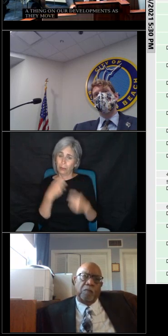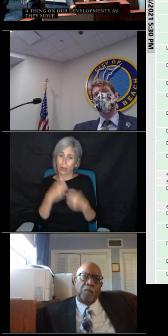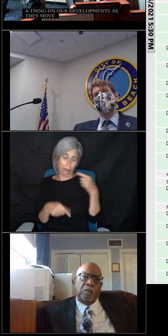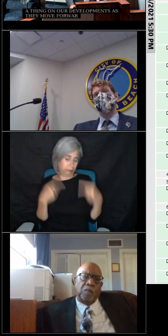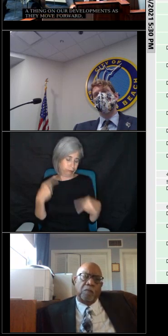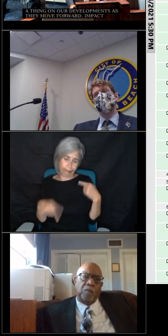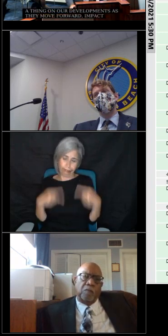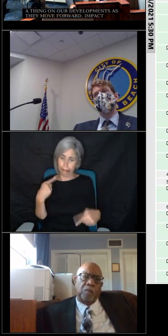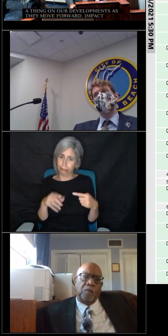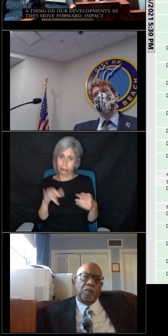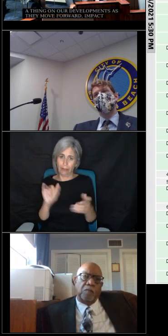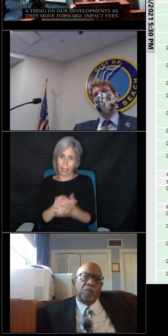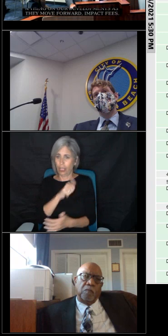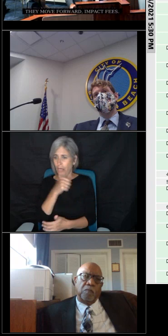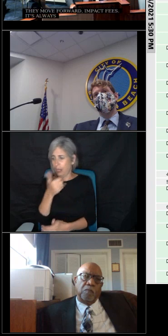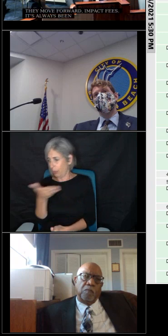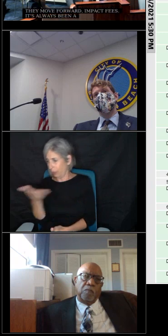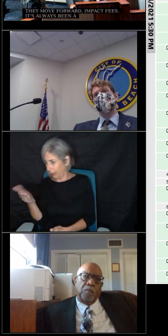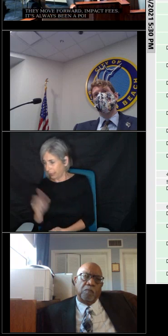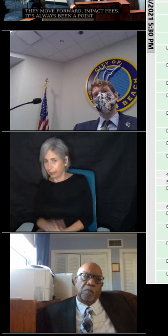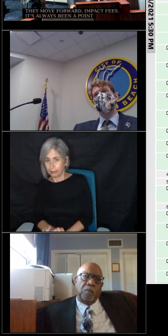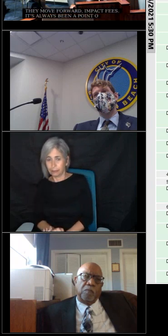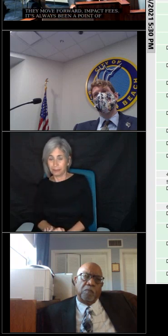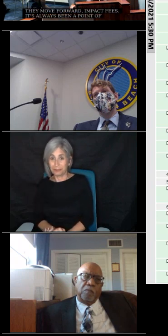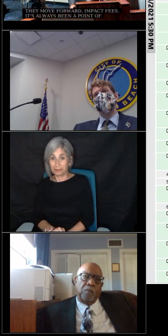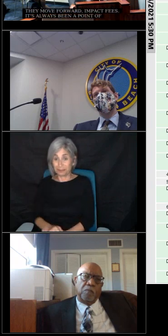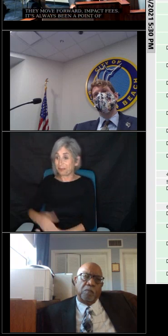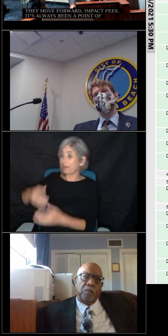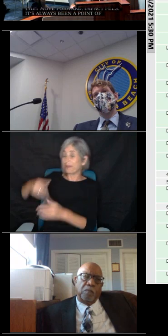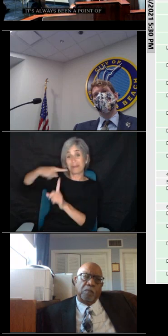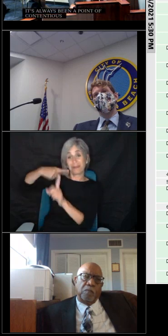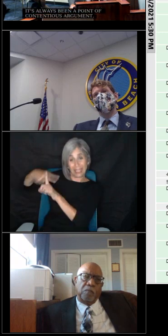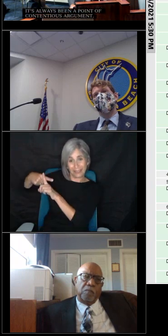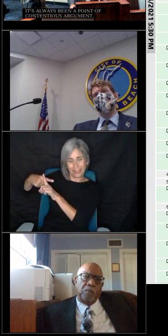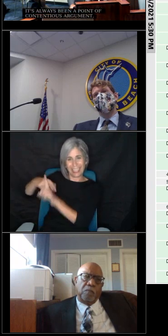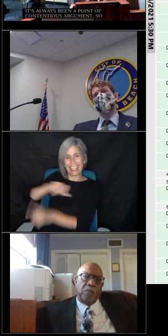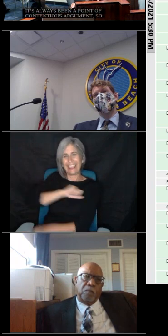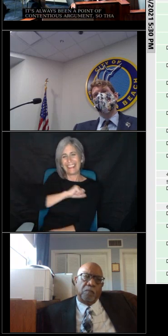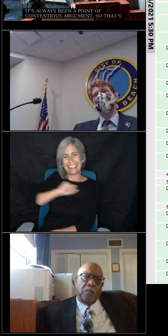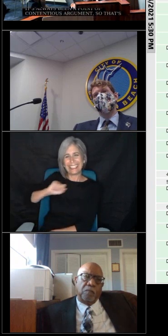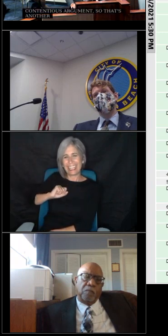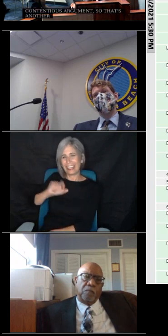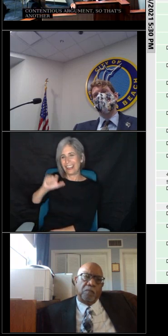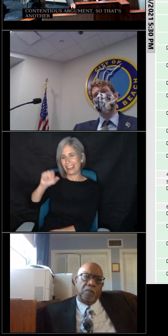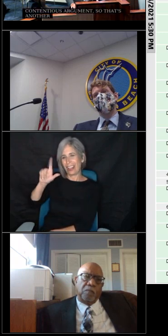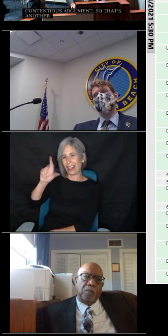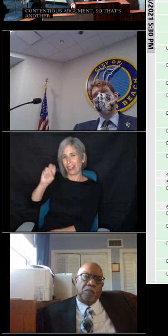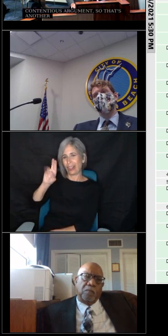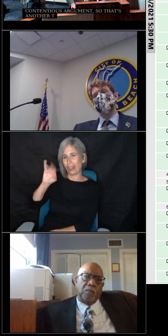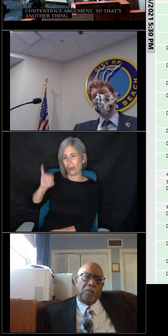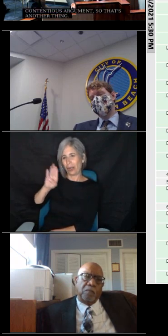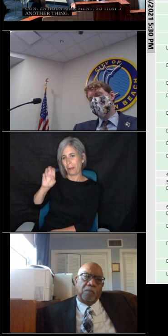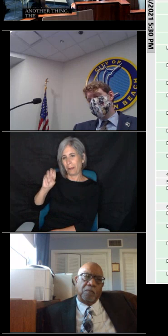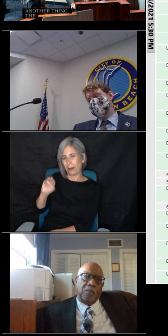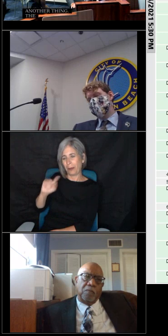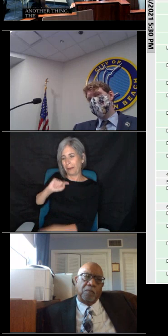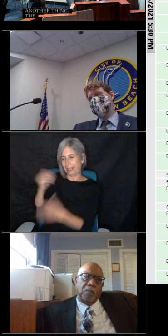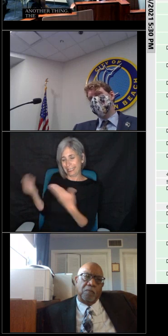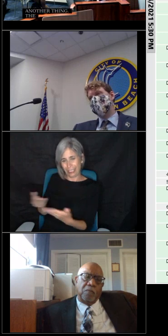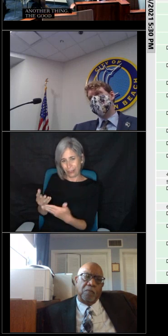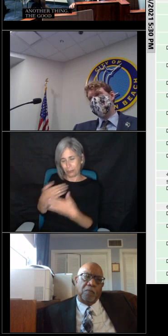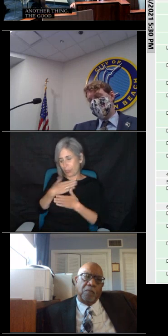So that's another thing. The good things. The good thing is our senator is here. Sorry, Laurie Berman. And it's